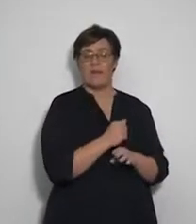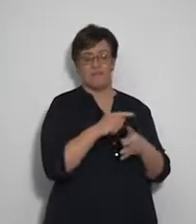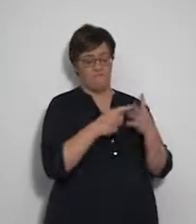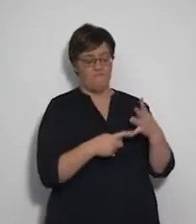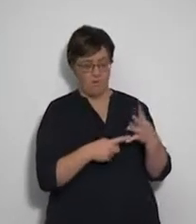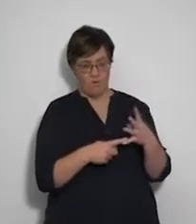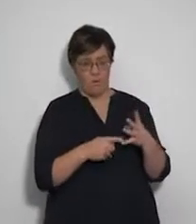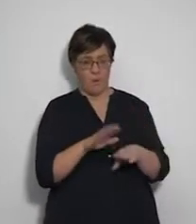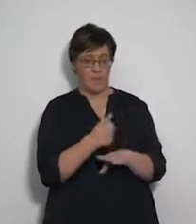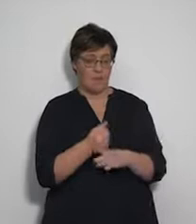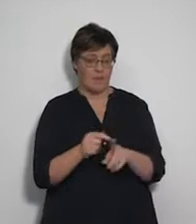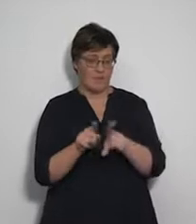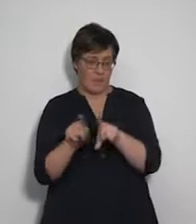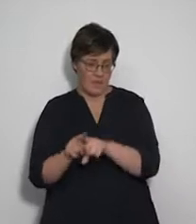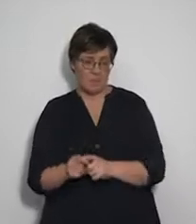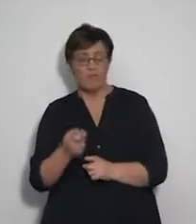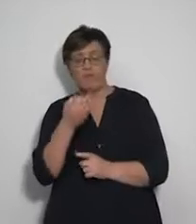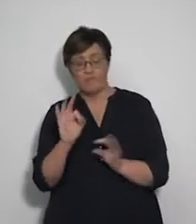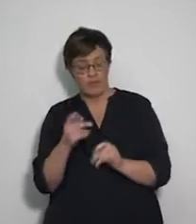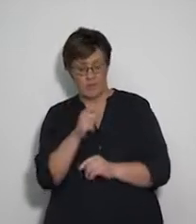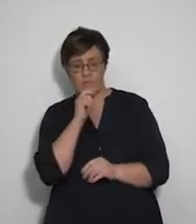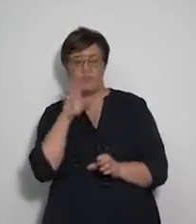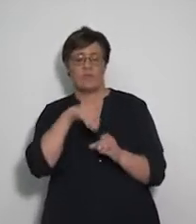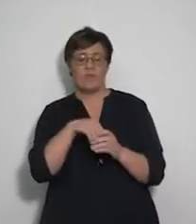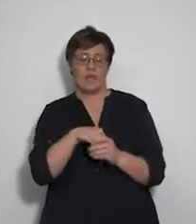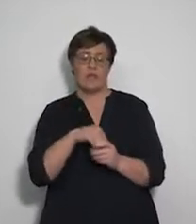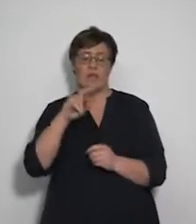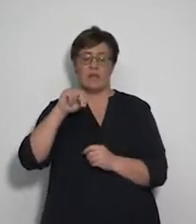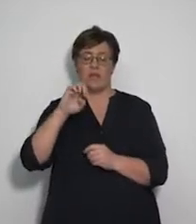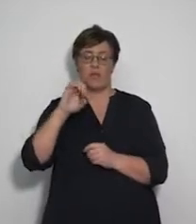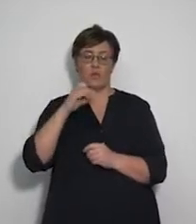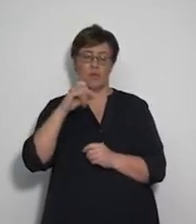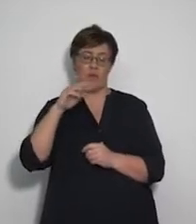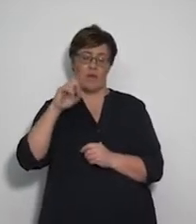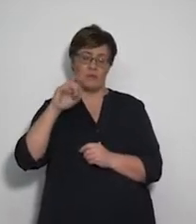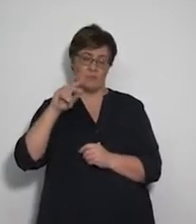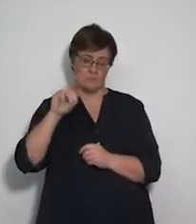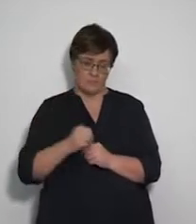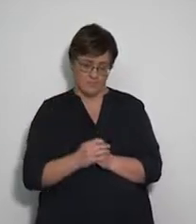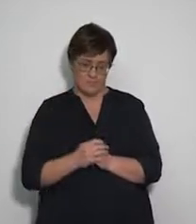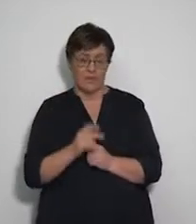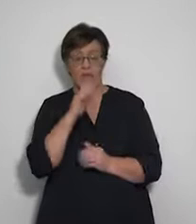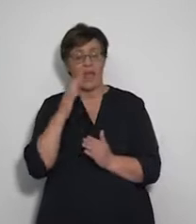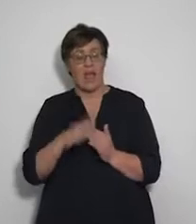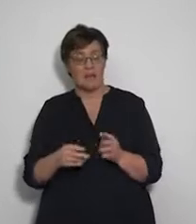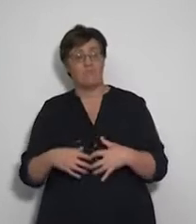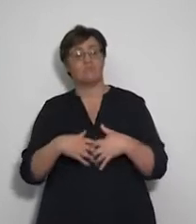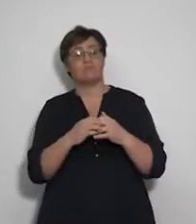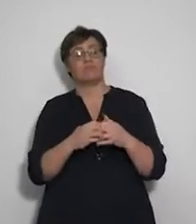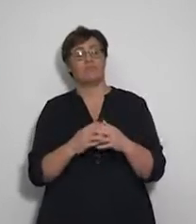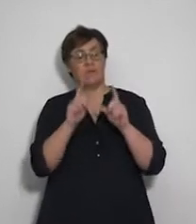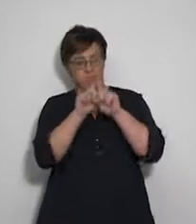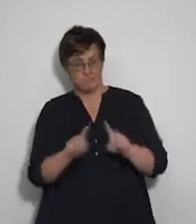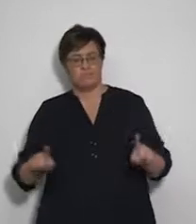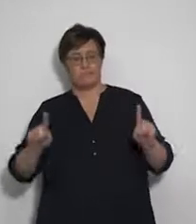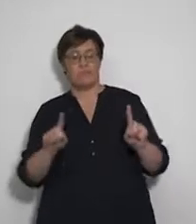pair. And this is using the free nucleotides in the nucleoplasm. This results eventually at the end in the production